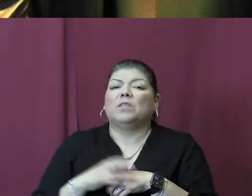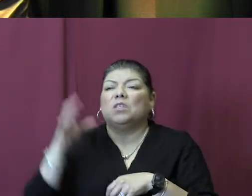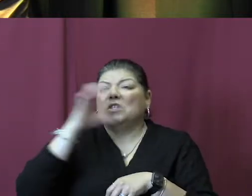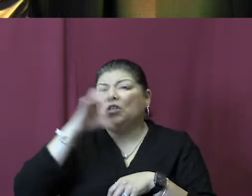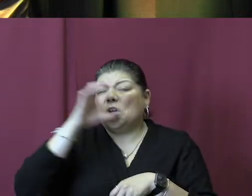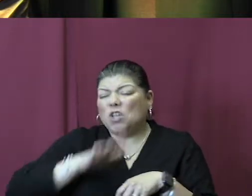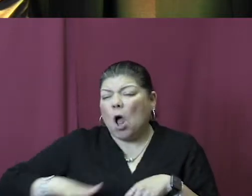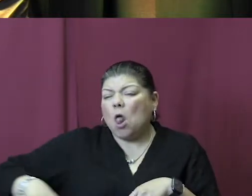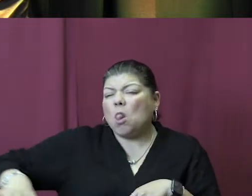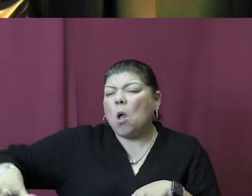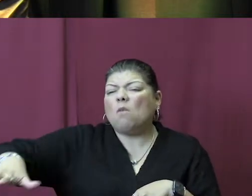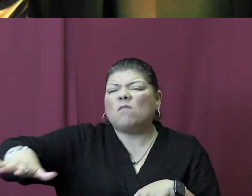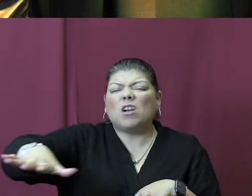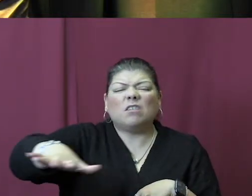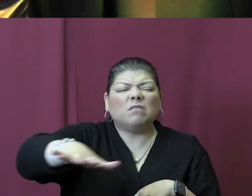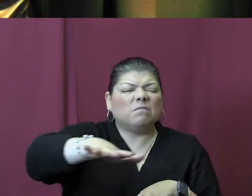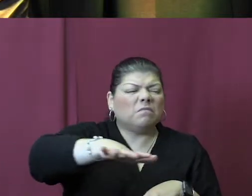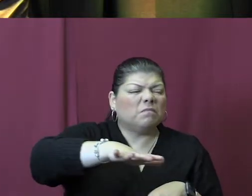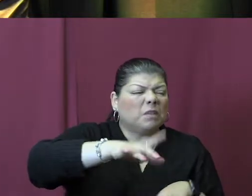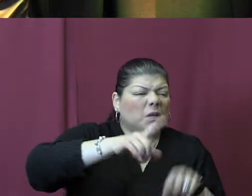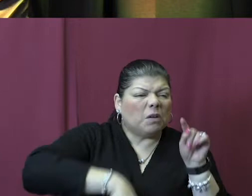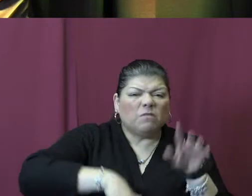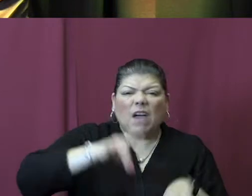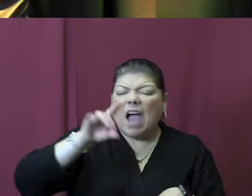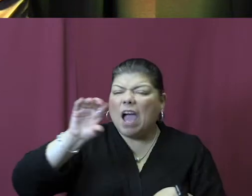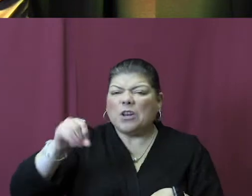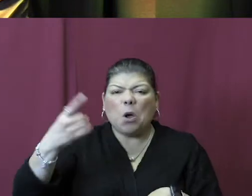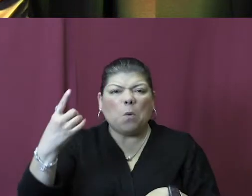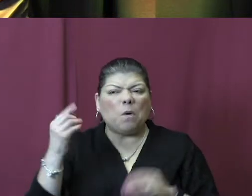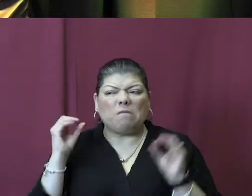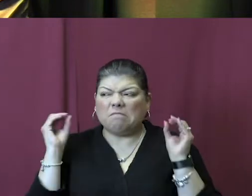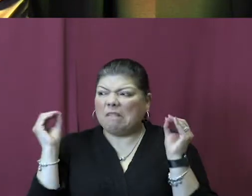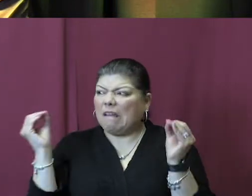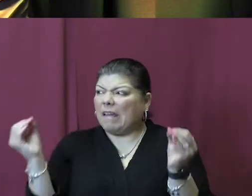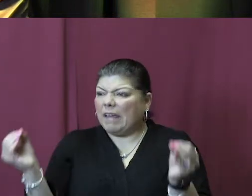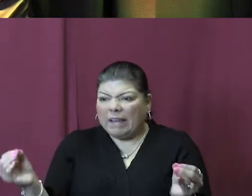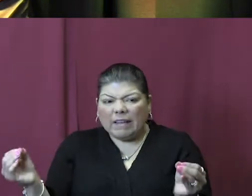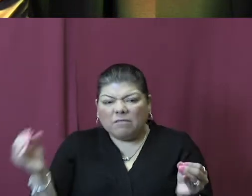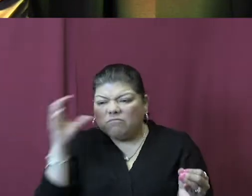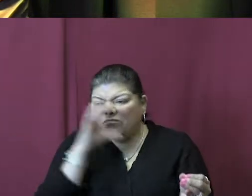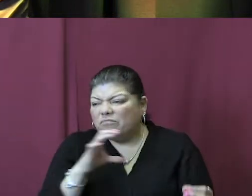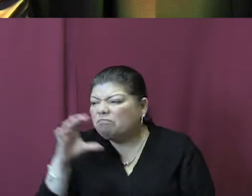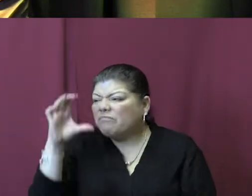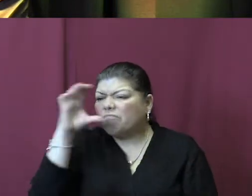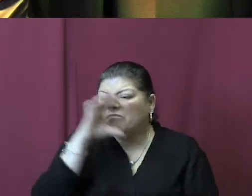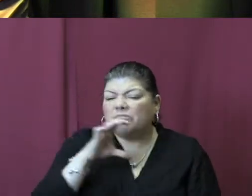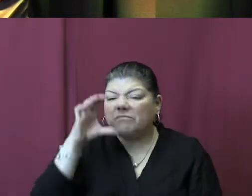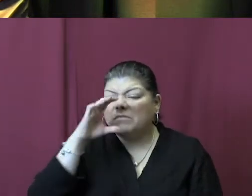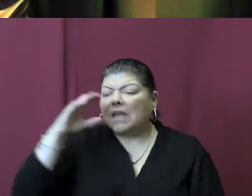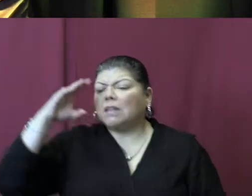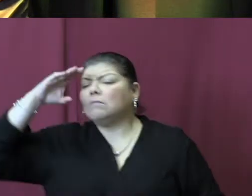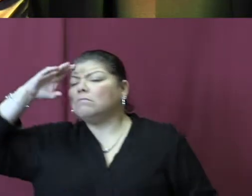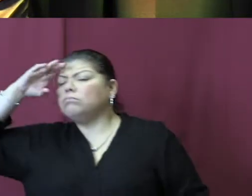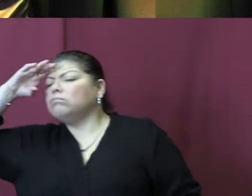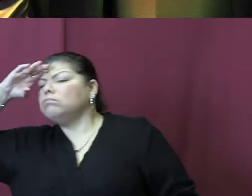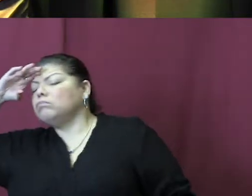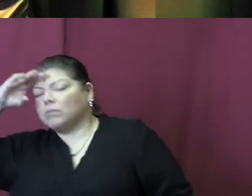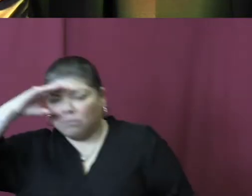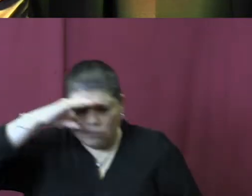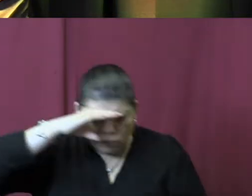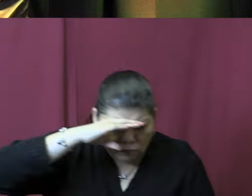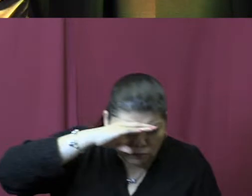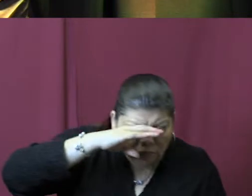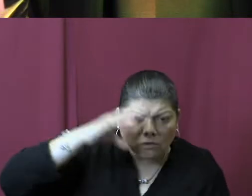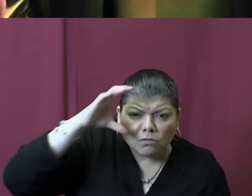Searched all over, couldn't find nobody. I looked high and